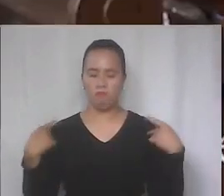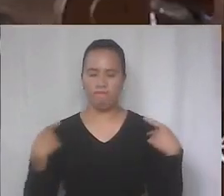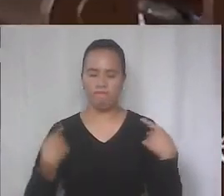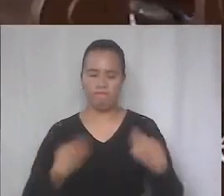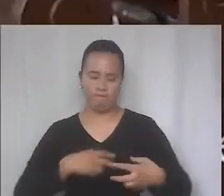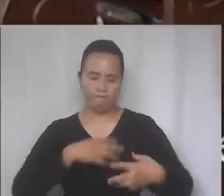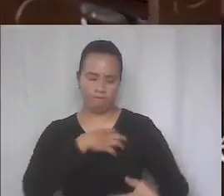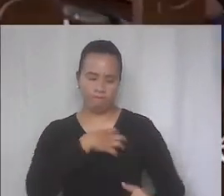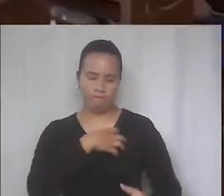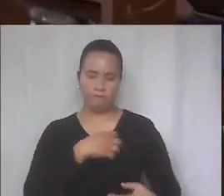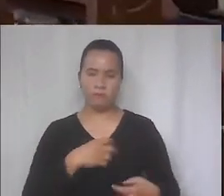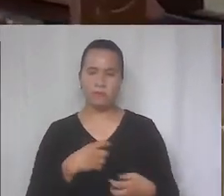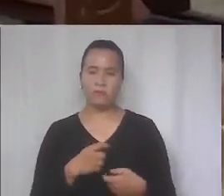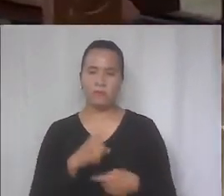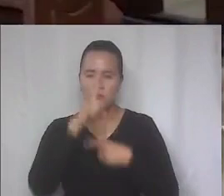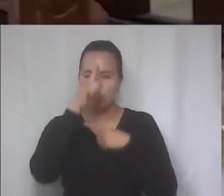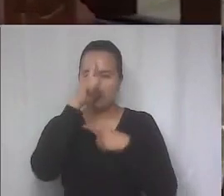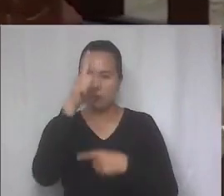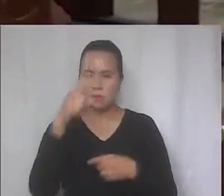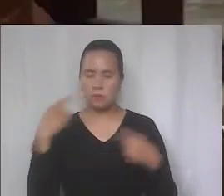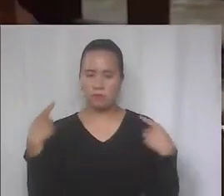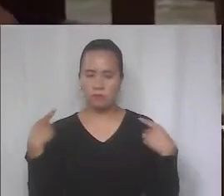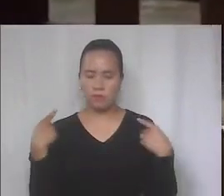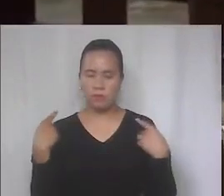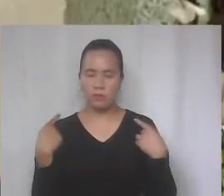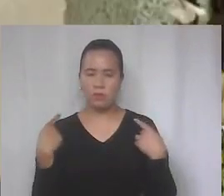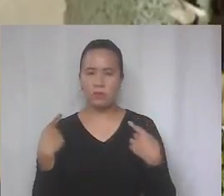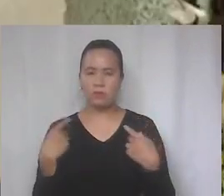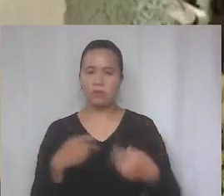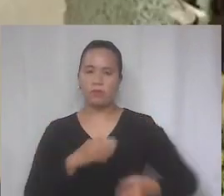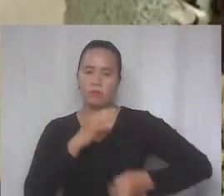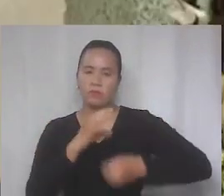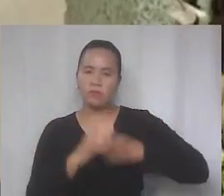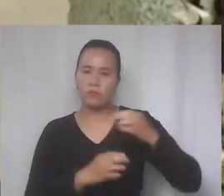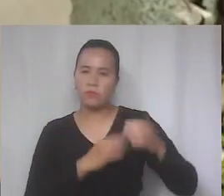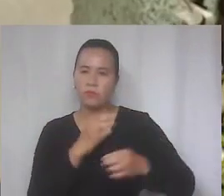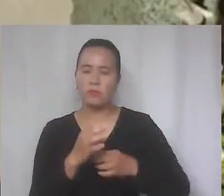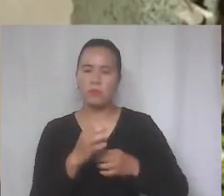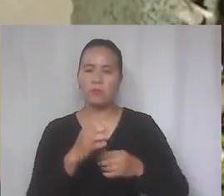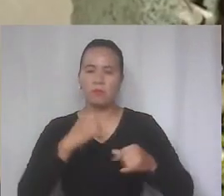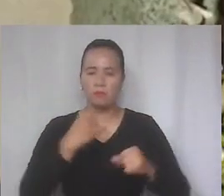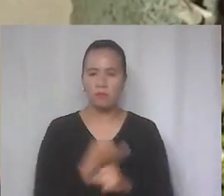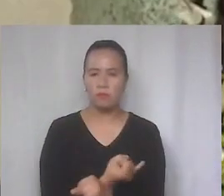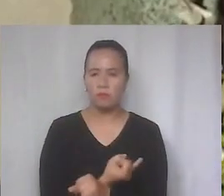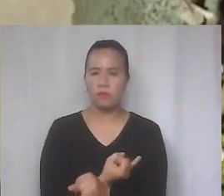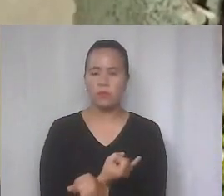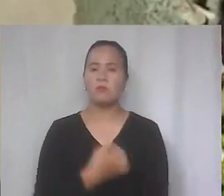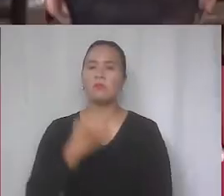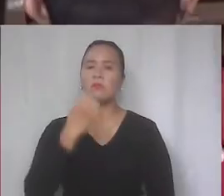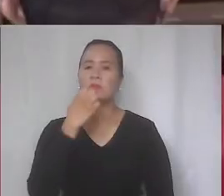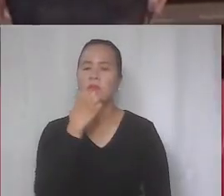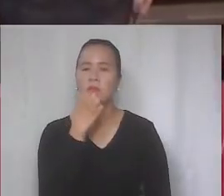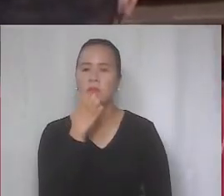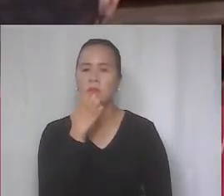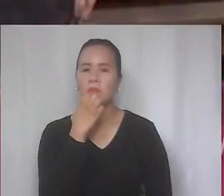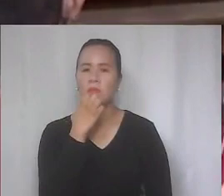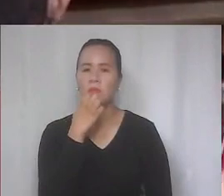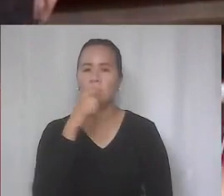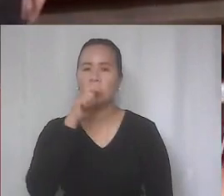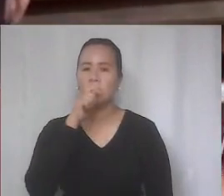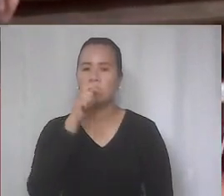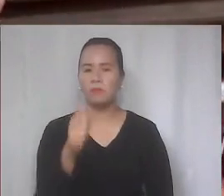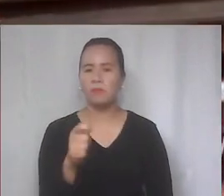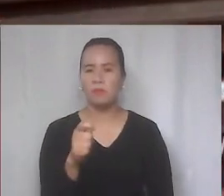charity. Where there is injury, pardon. Where there is error, the truth. Where there is